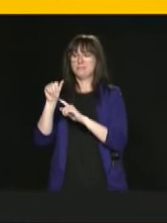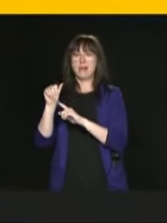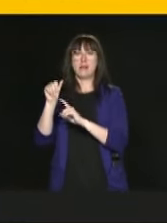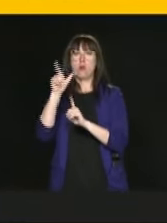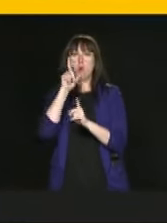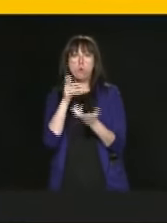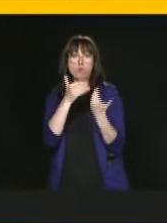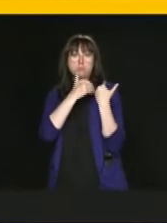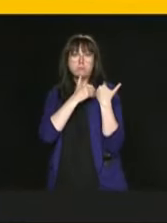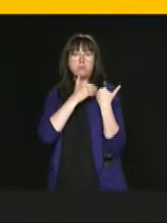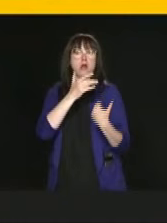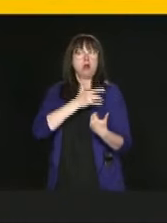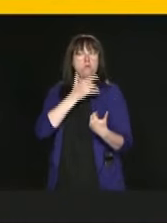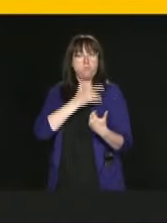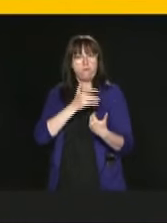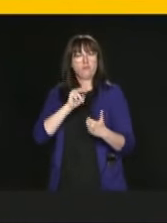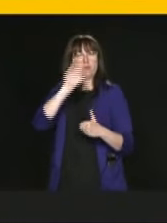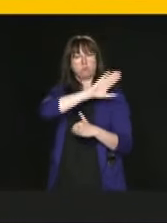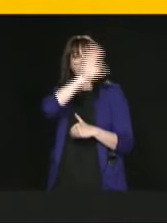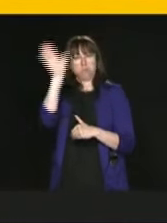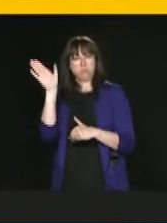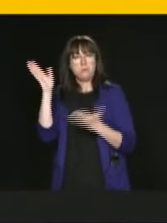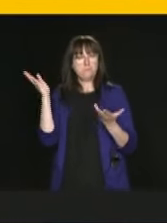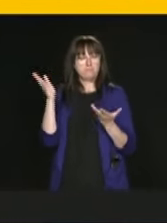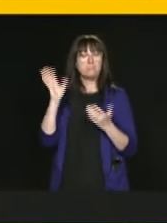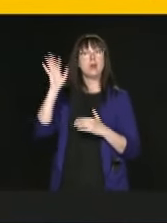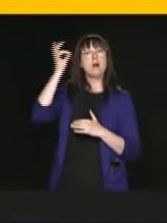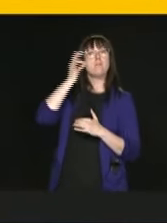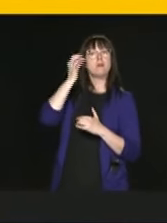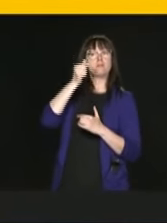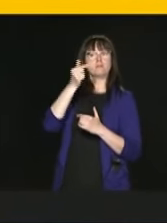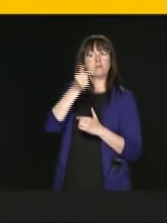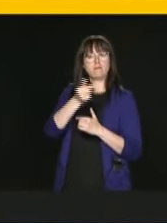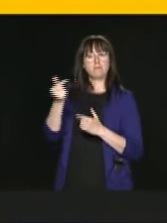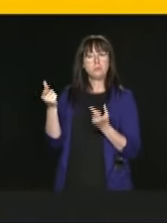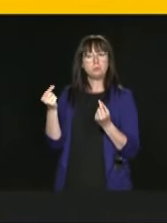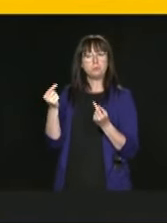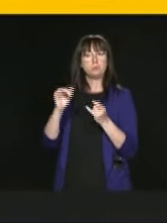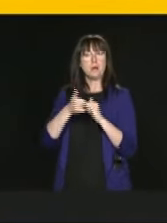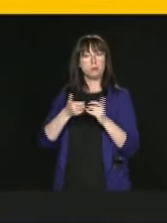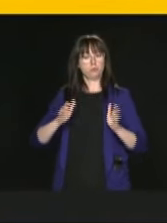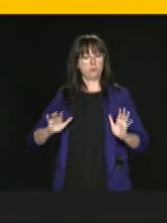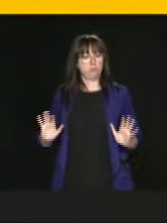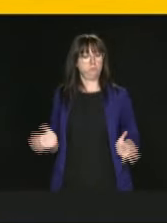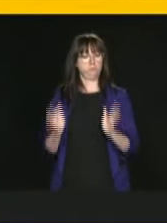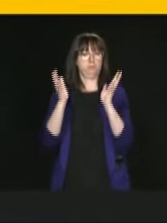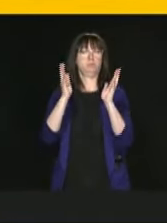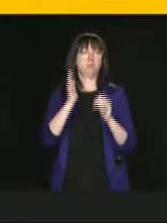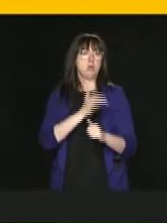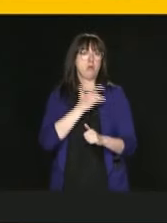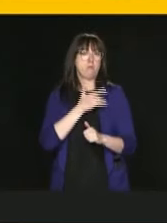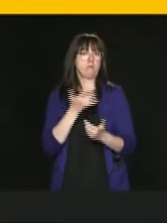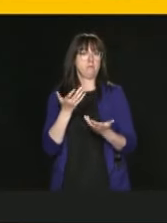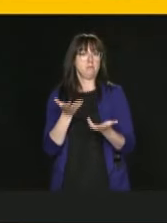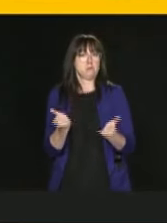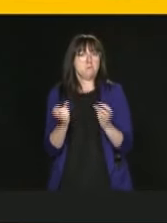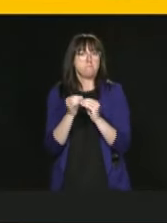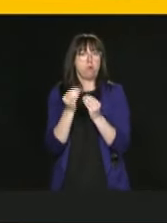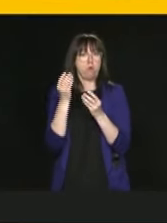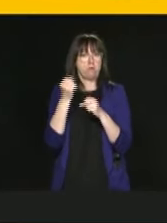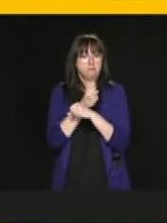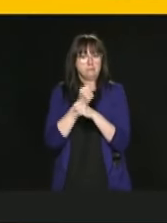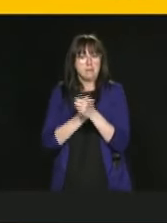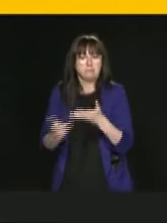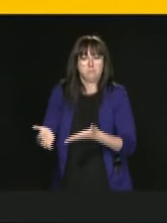can the federal government take to try to perhaps compel provinces and territories to provide this data? And how confident are you that they actually